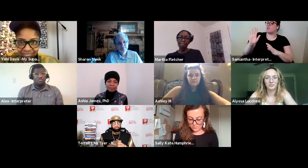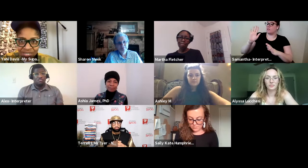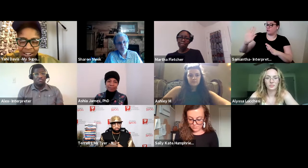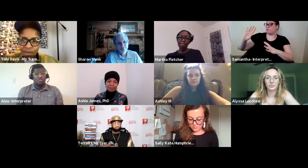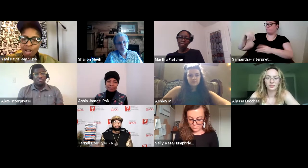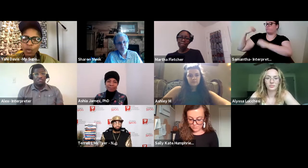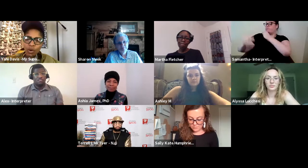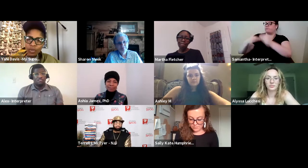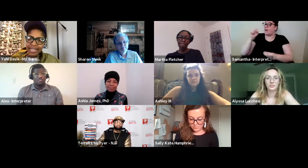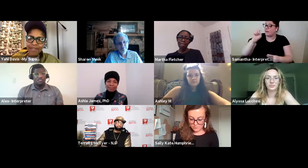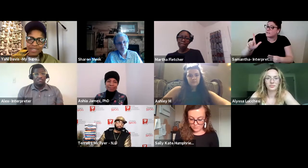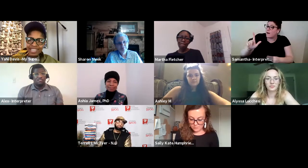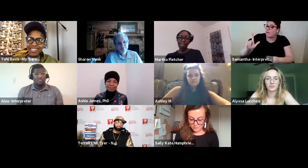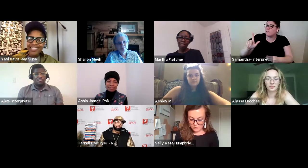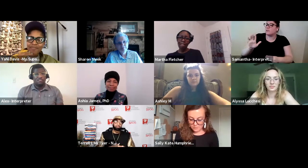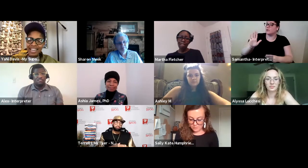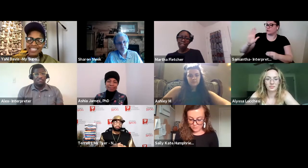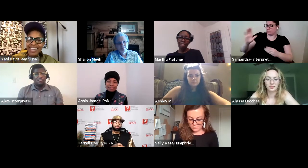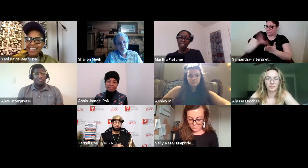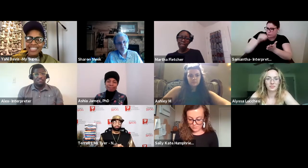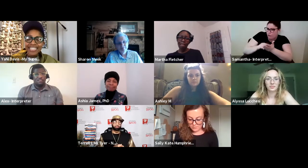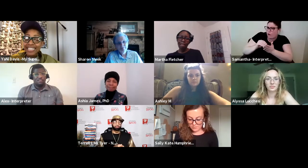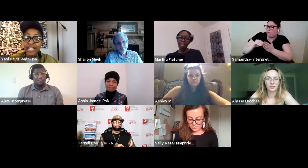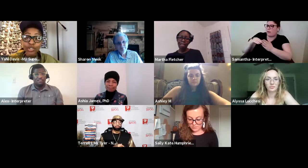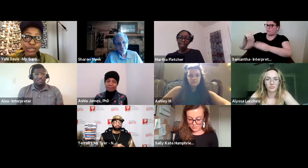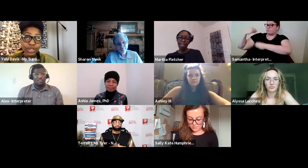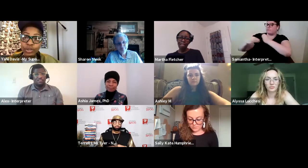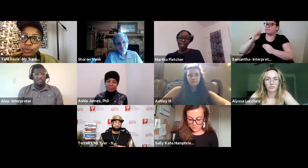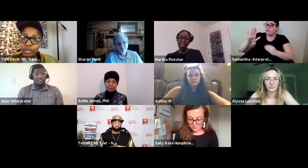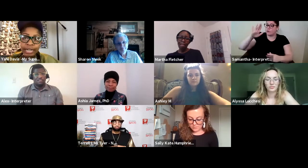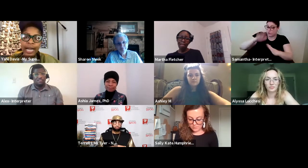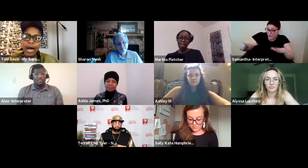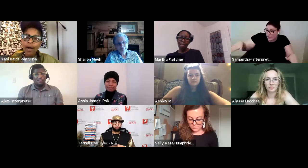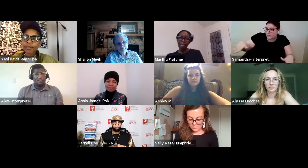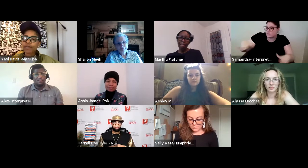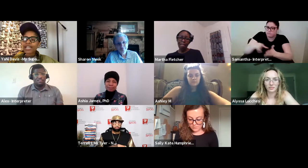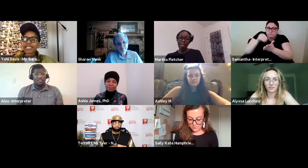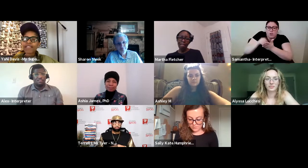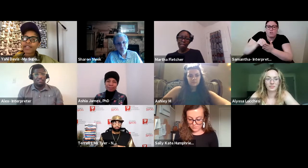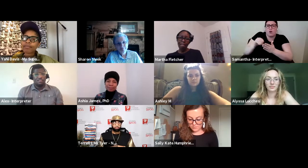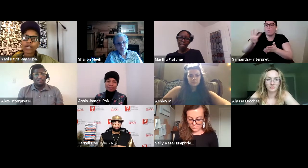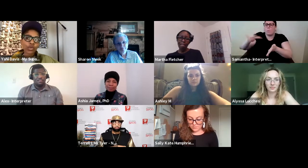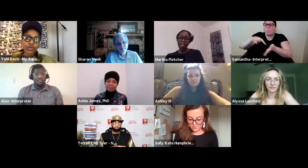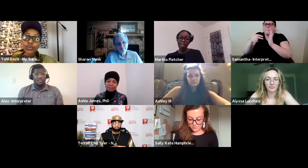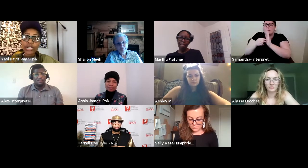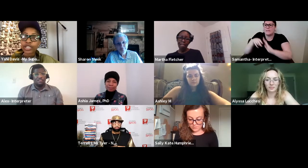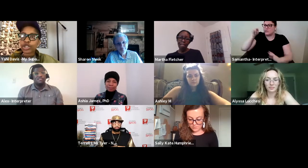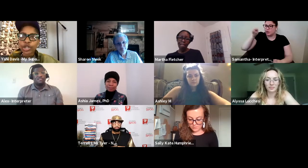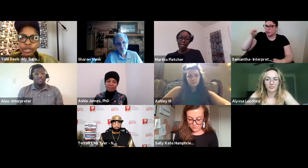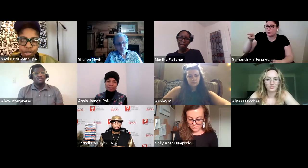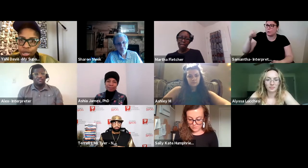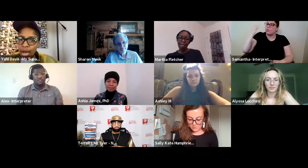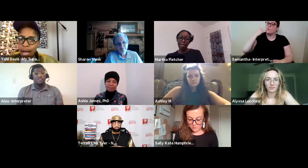children, right? What Mm. would that mean to pass that legacy down to your children? Even as I think about the youth in